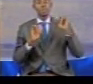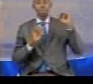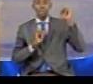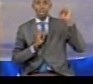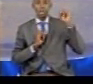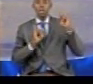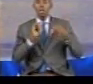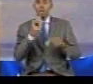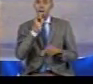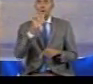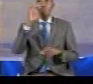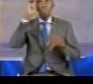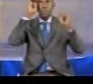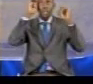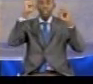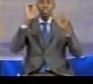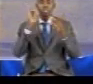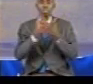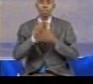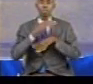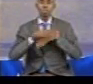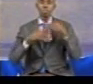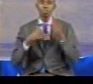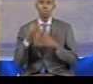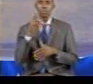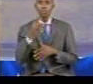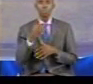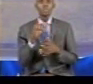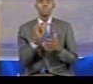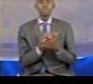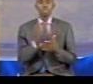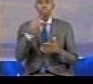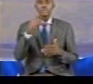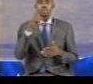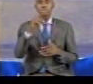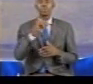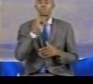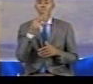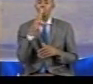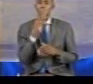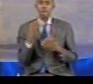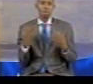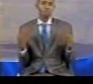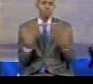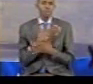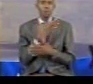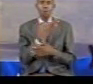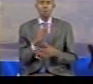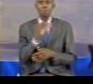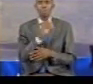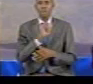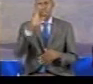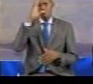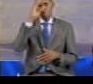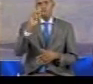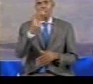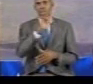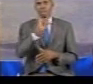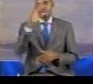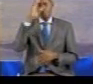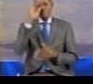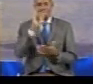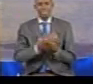Who art thou that thou shouldest be afraid of a man that shall